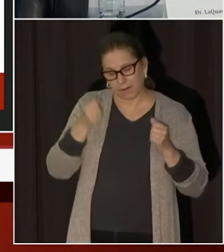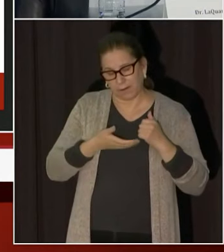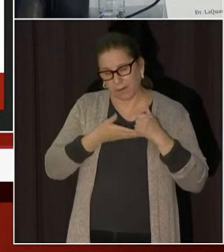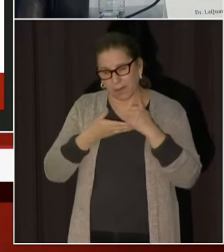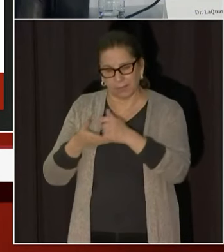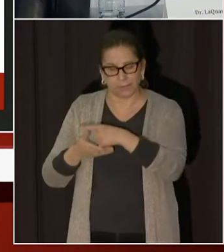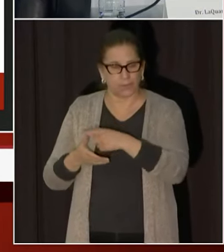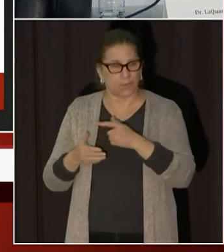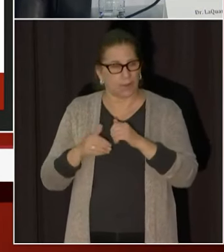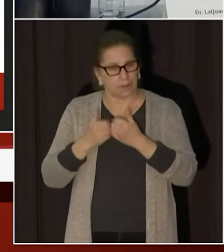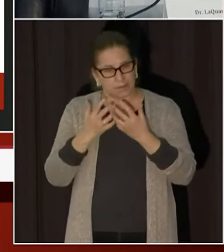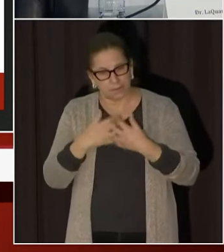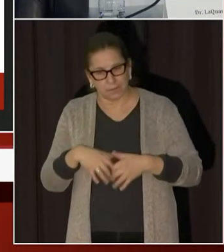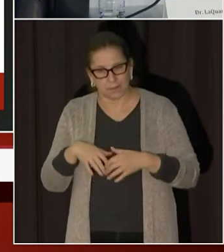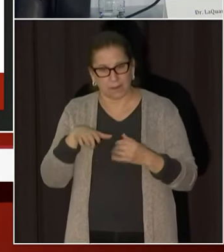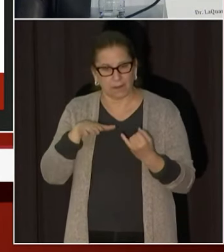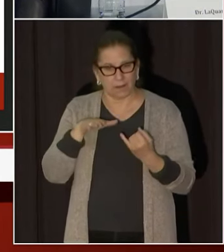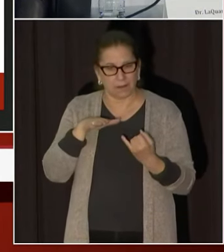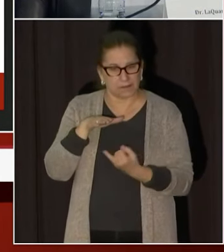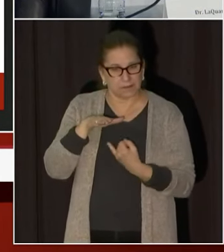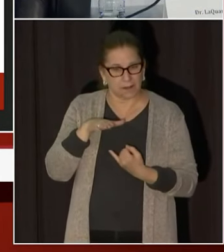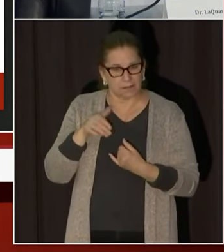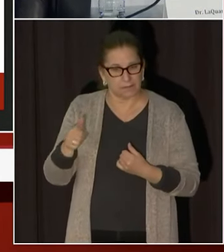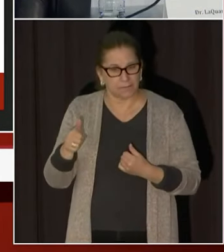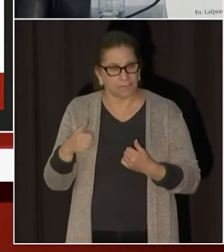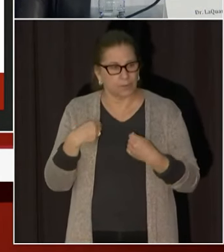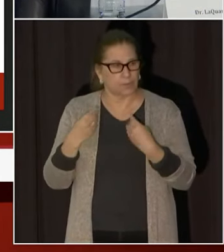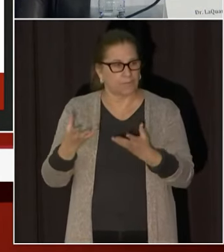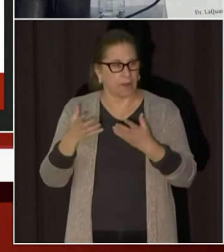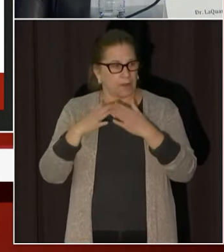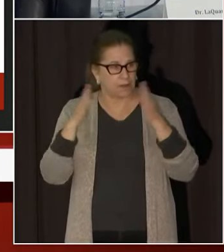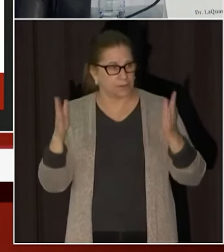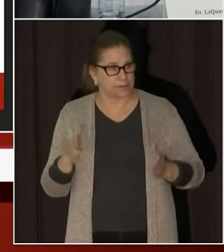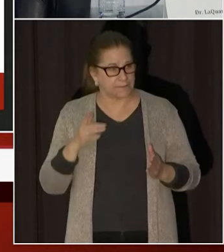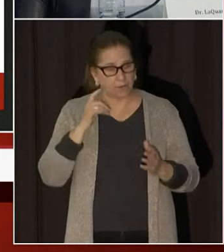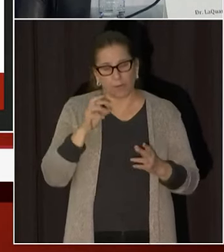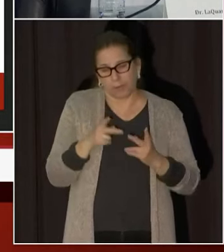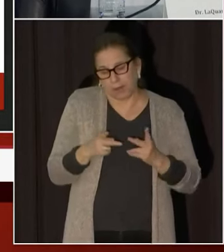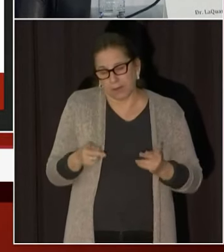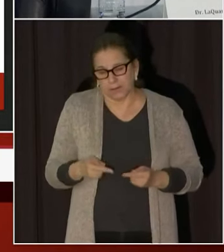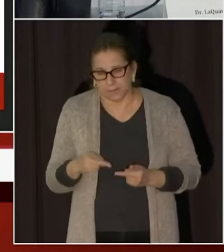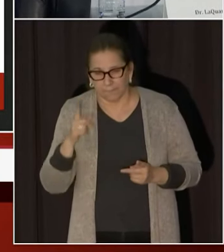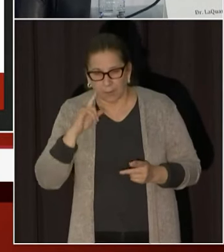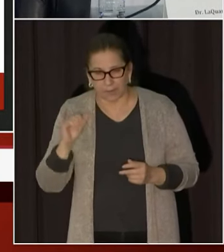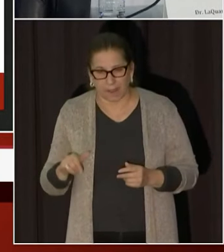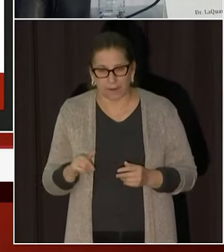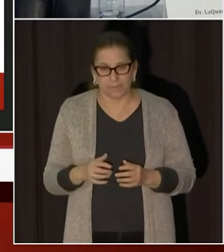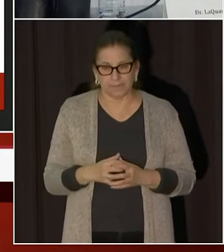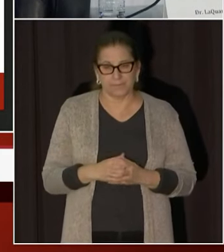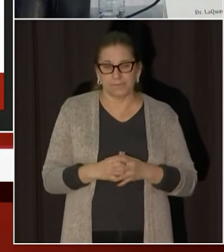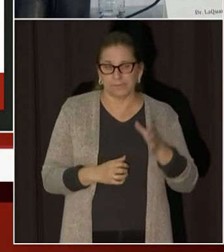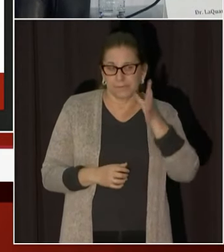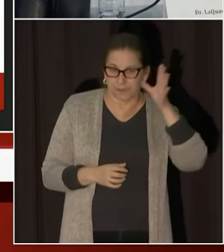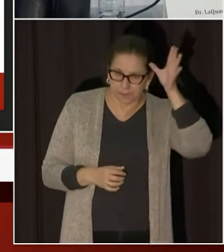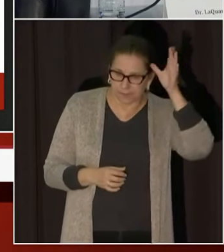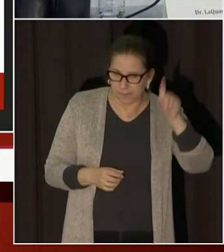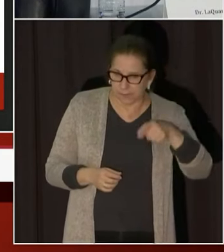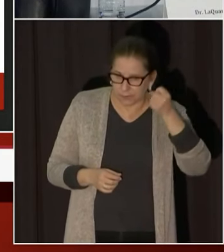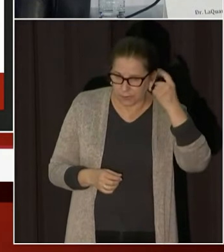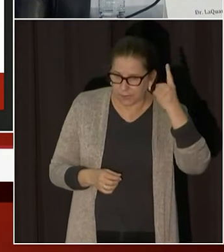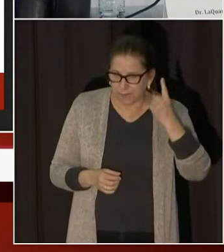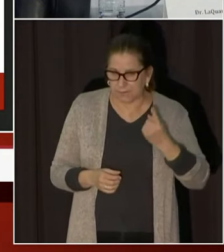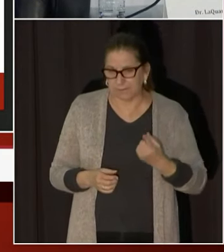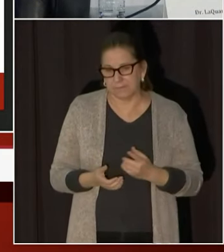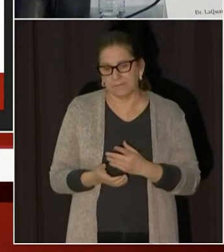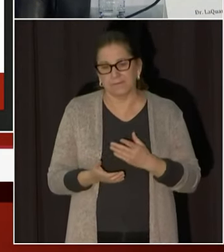help reduce the transmission within their household. We also want to make sure that parents understand that there can be some unique